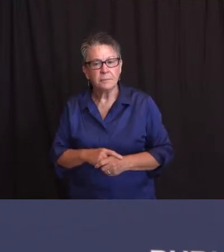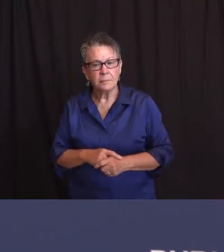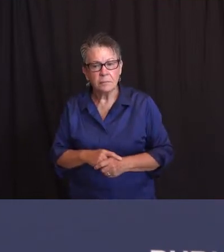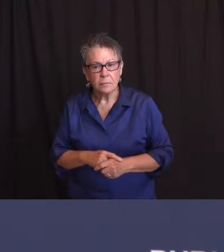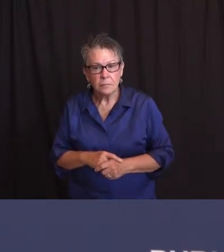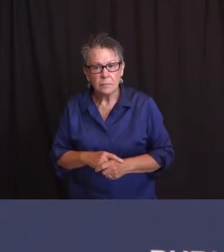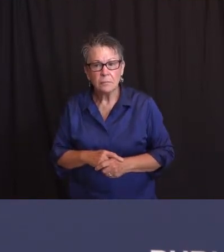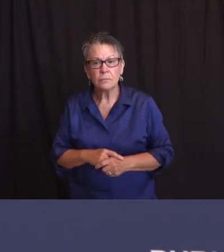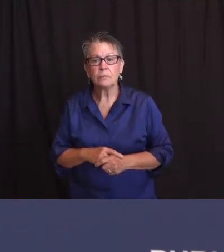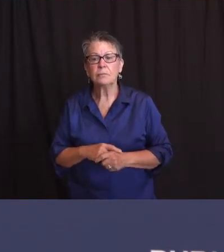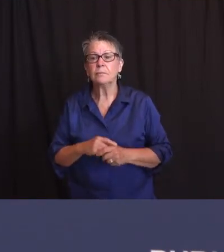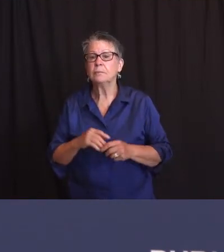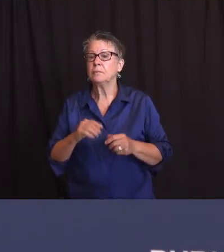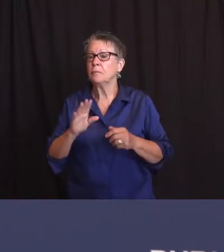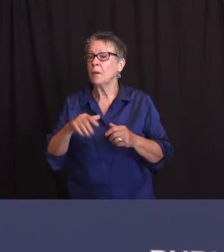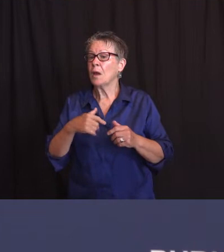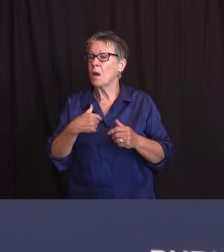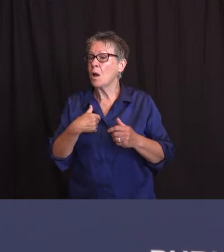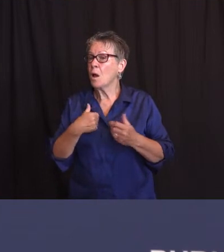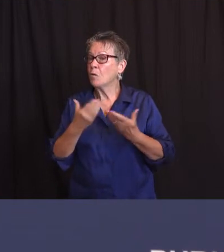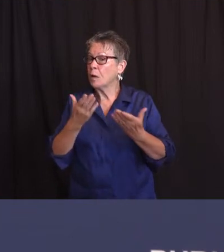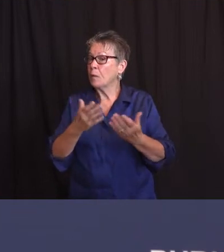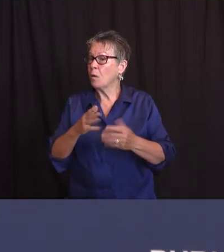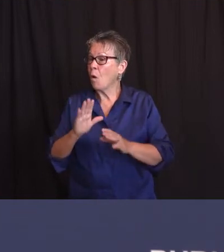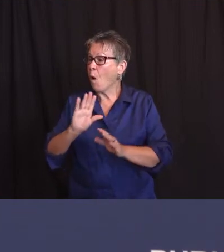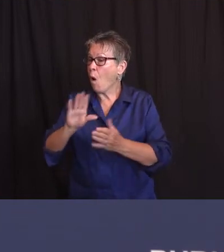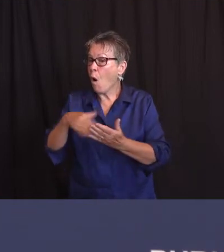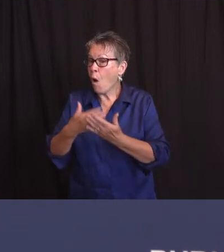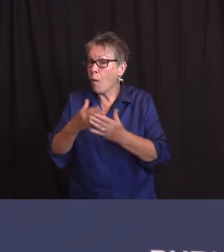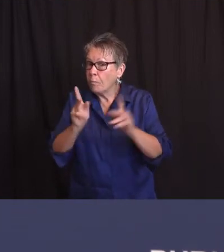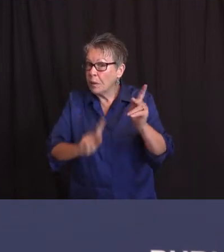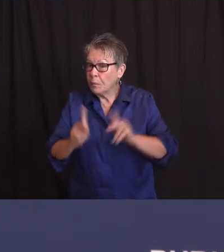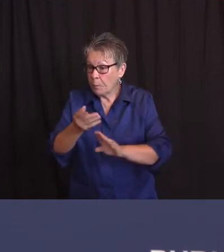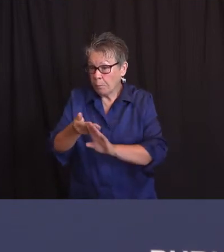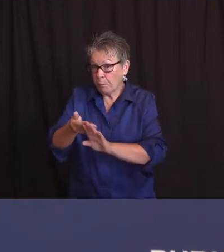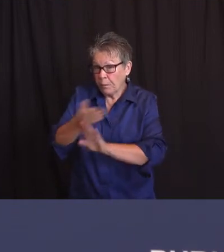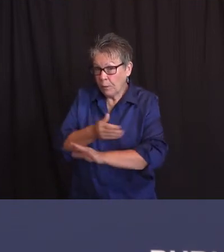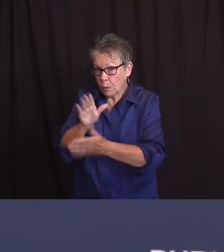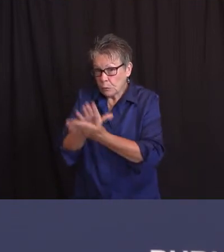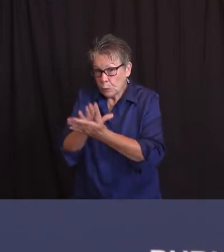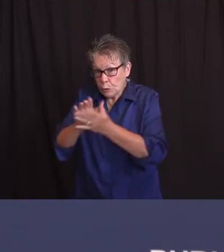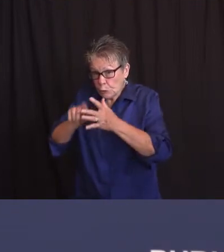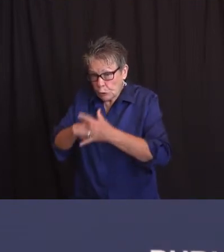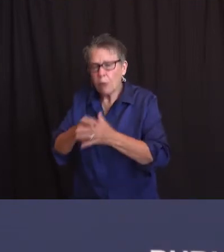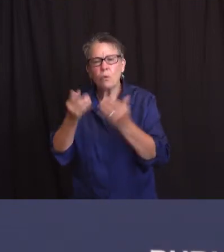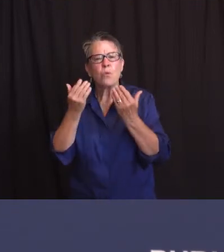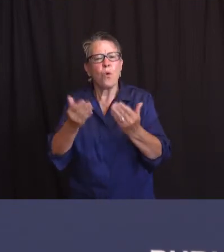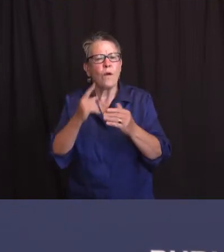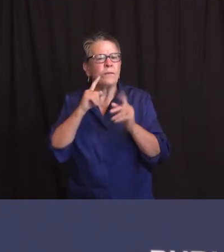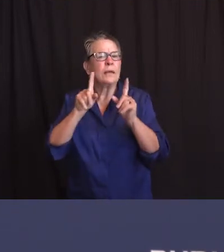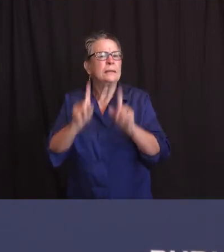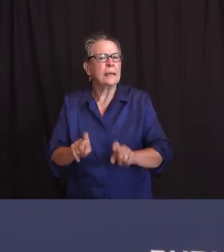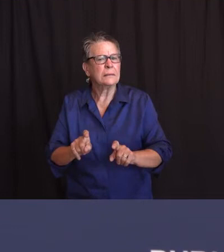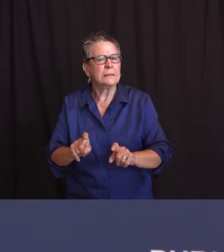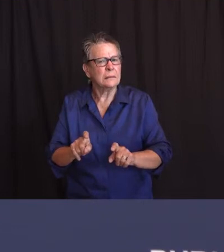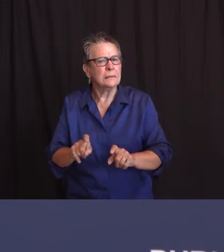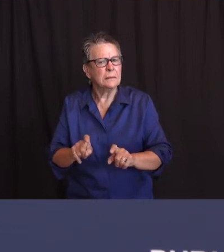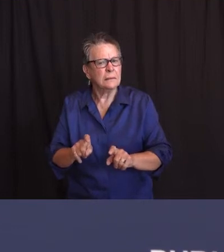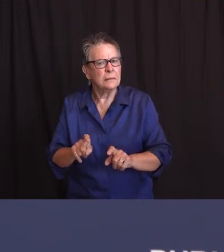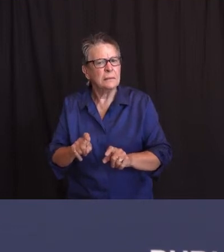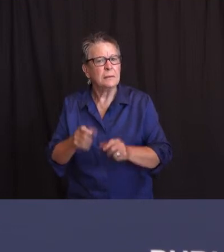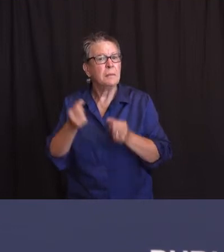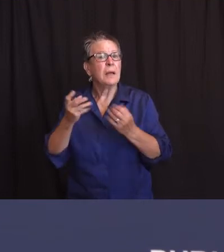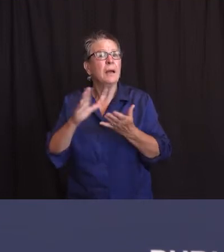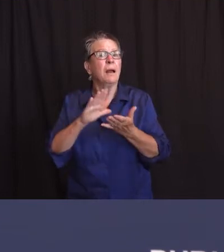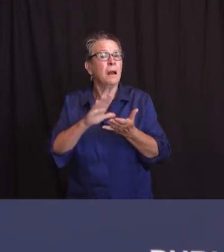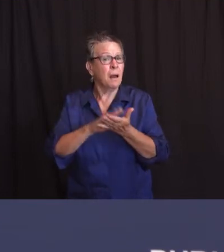that a lot of the colleges and universities are mandating vaccinations, which is a good thing. You know,